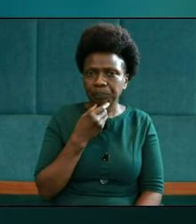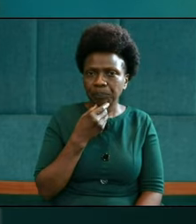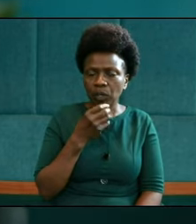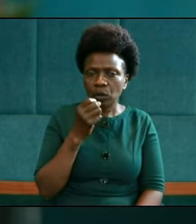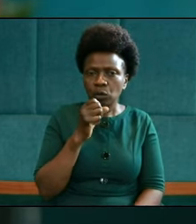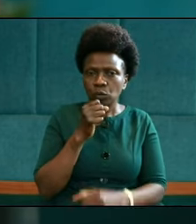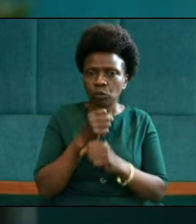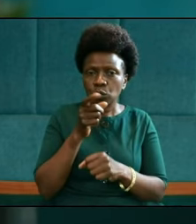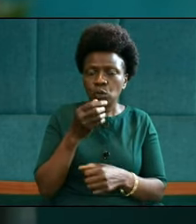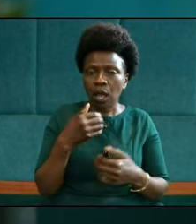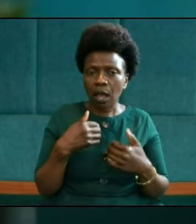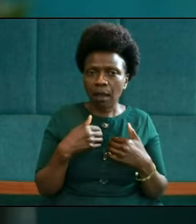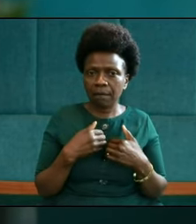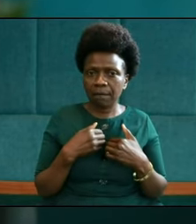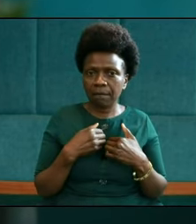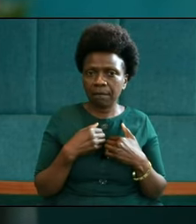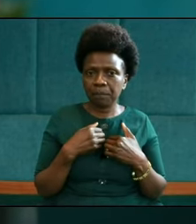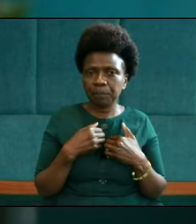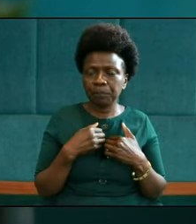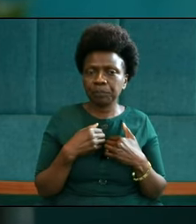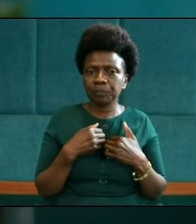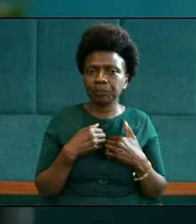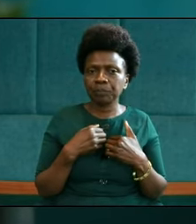"Do you have